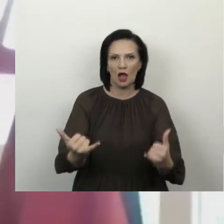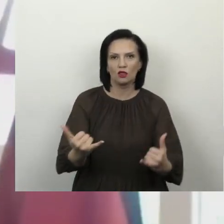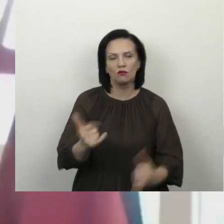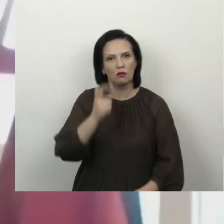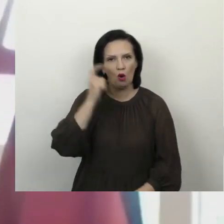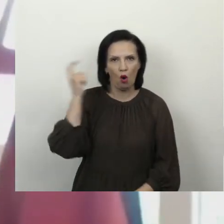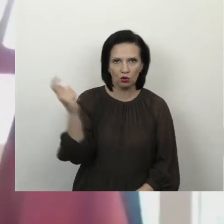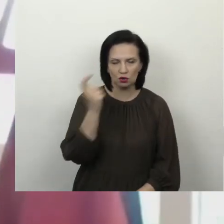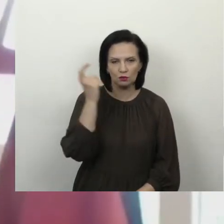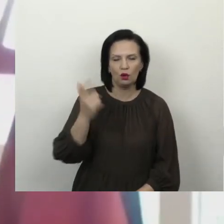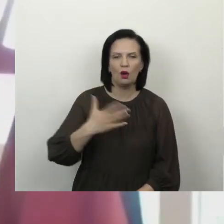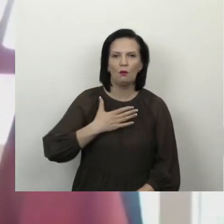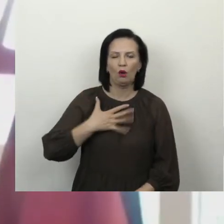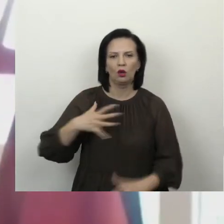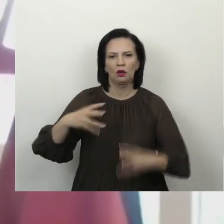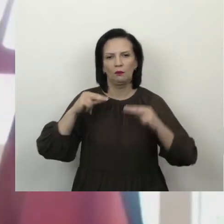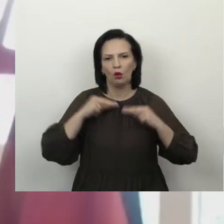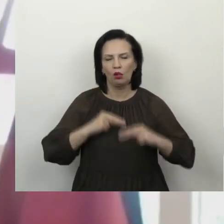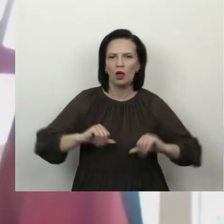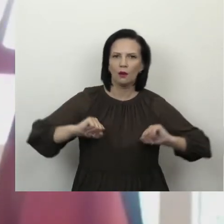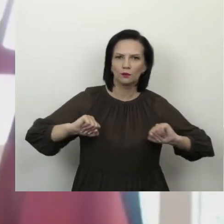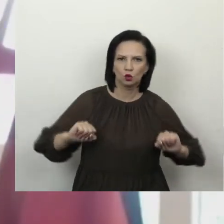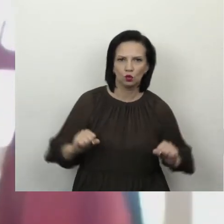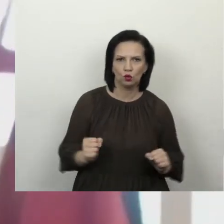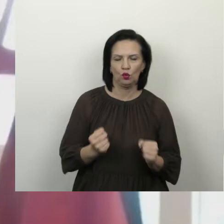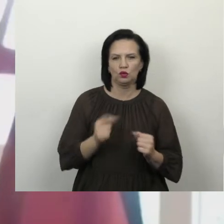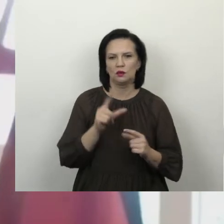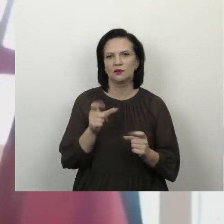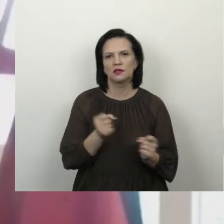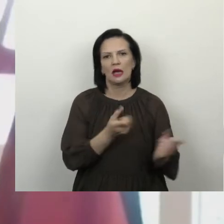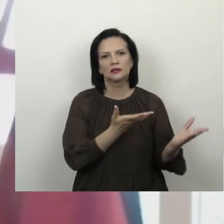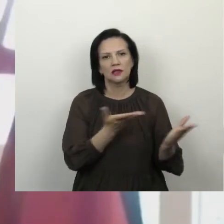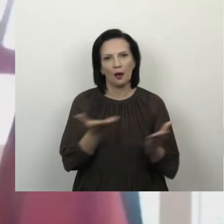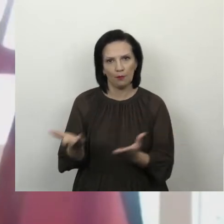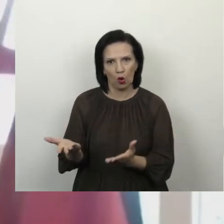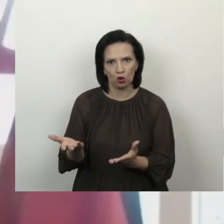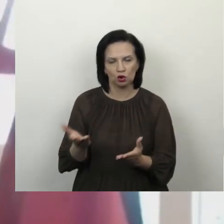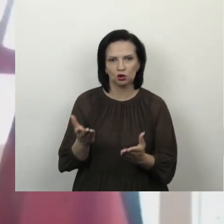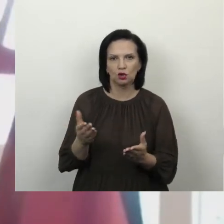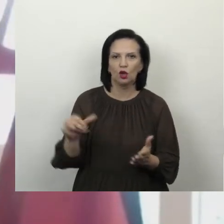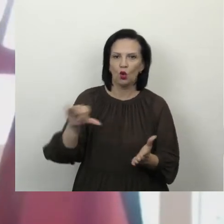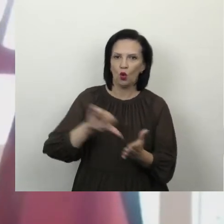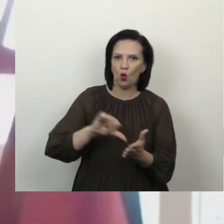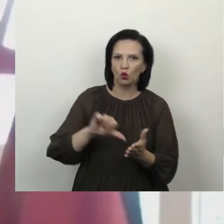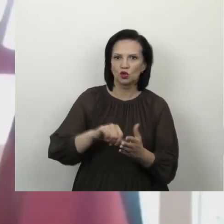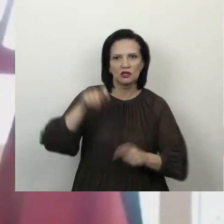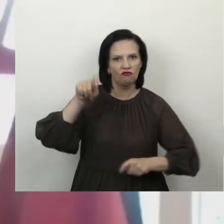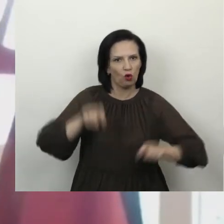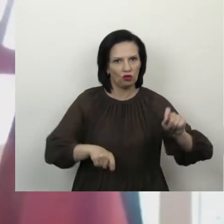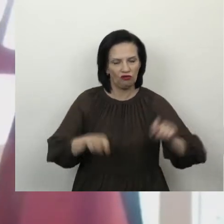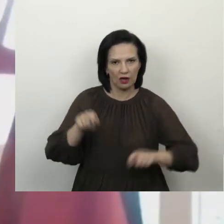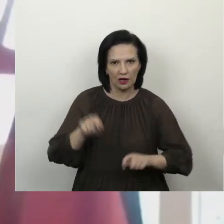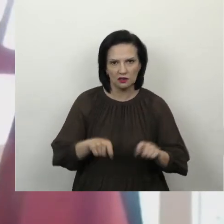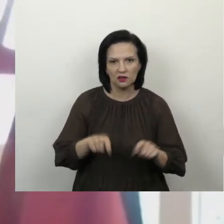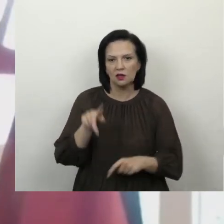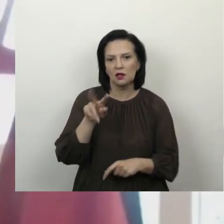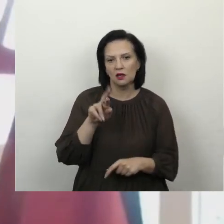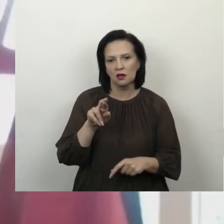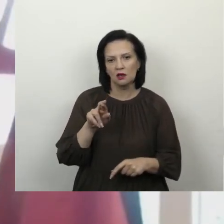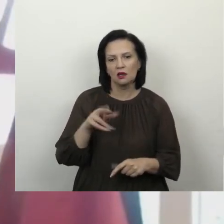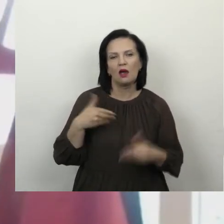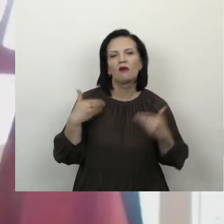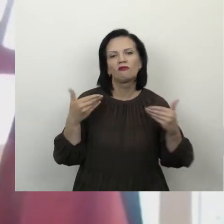colleagues and dear friends, for the invitation to this conference. And I congratulate you on the